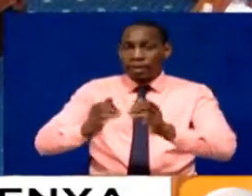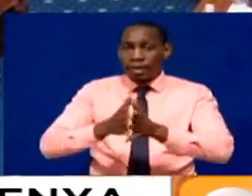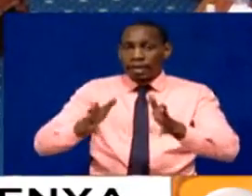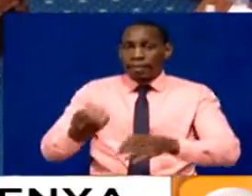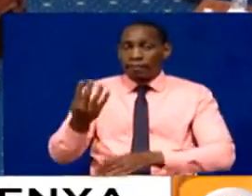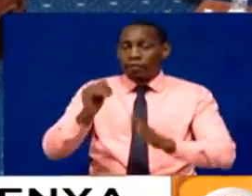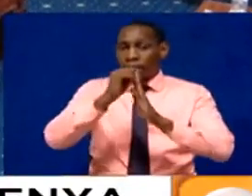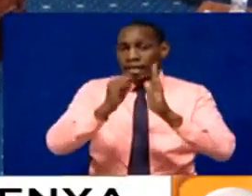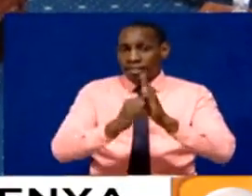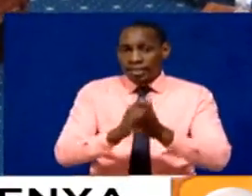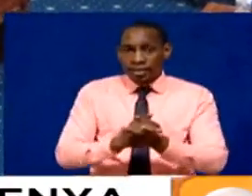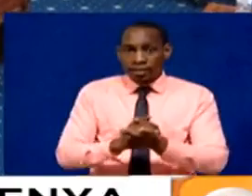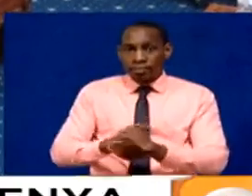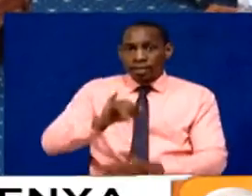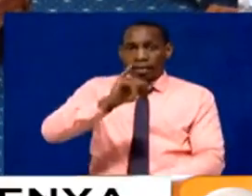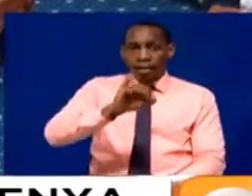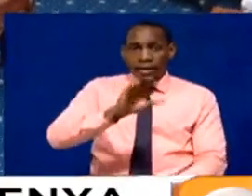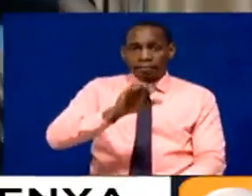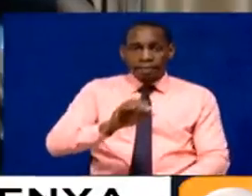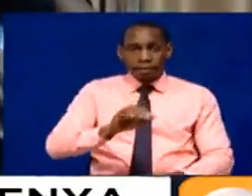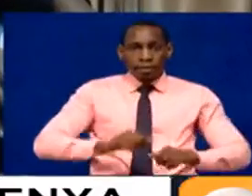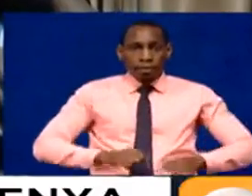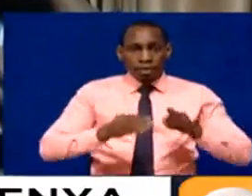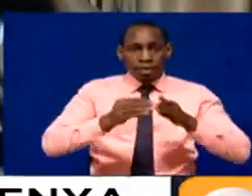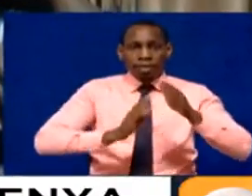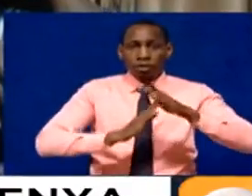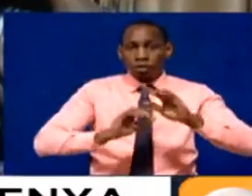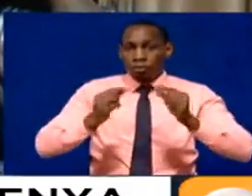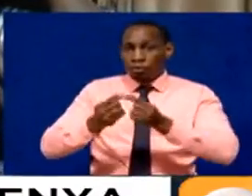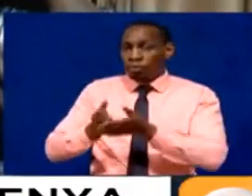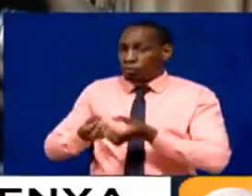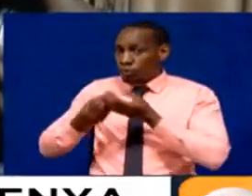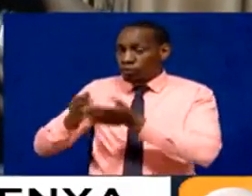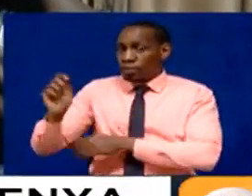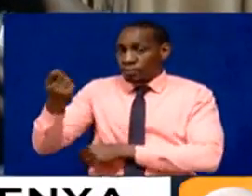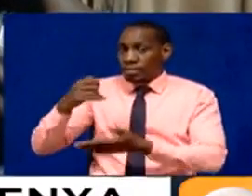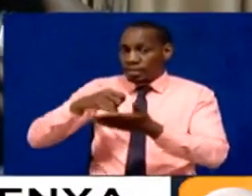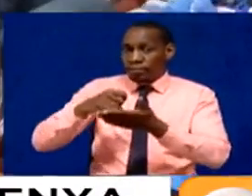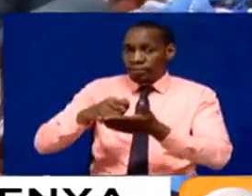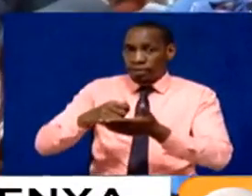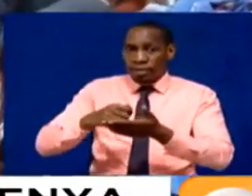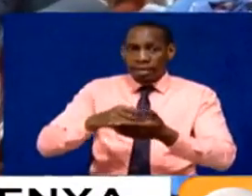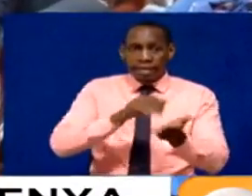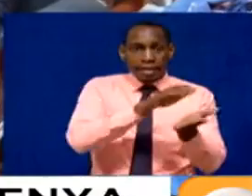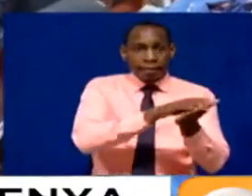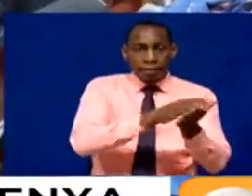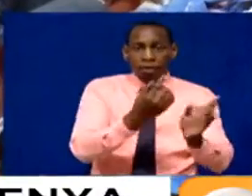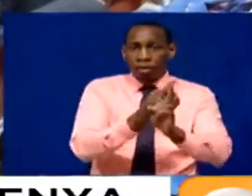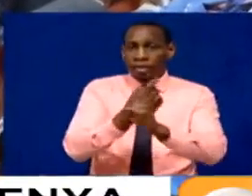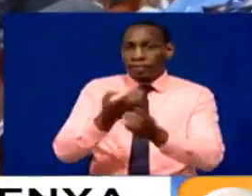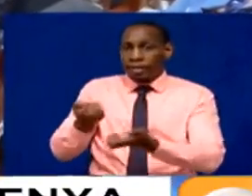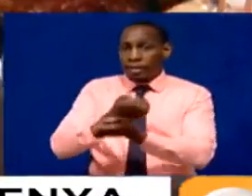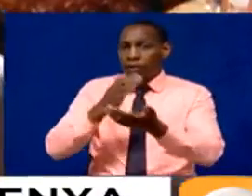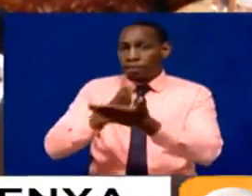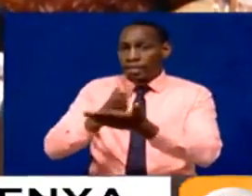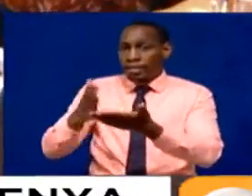the Big Four agenda. The IFC boss led a high-level delegation in briefing the president on the involvement of the institution in different